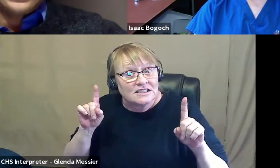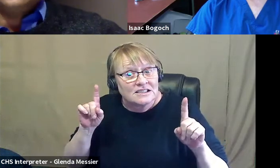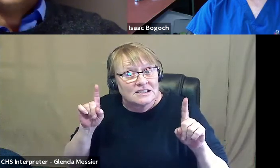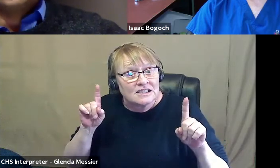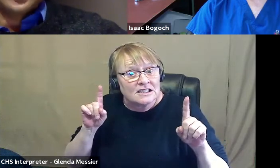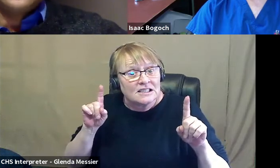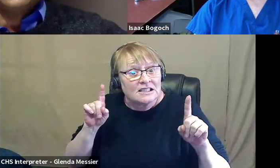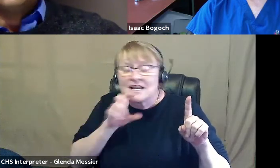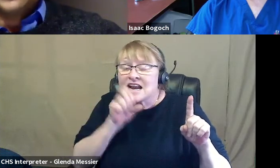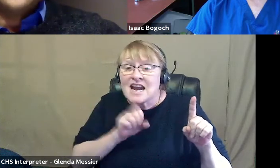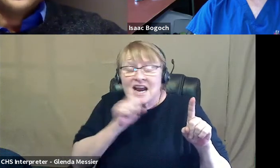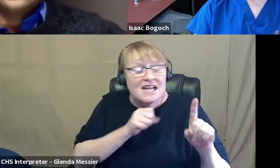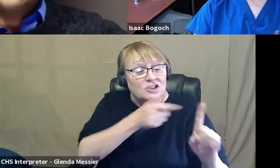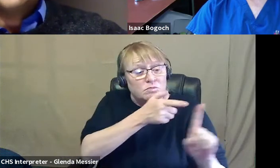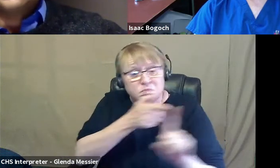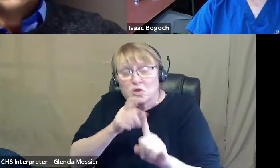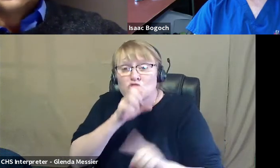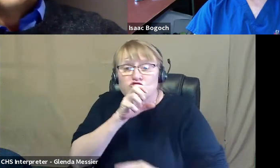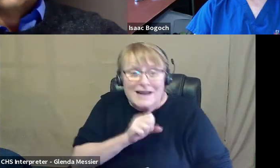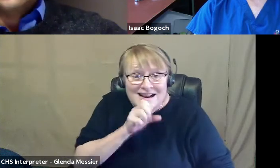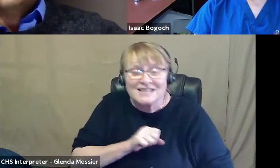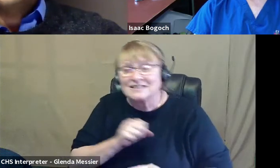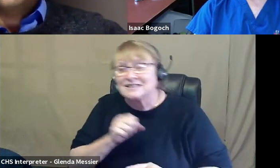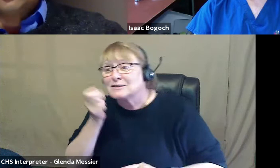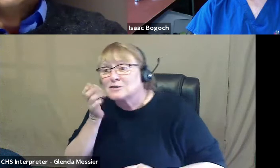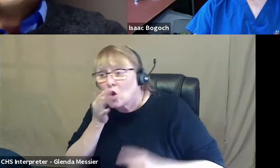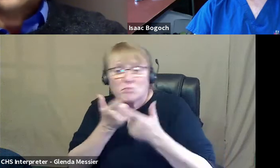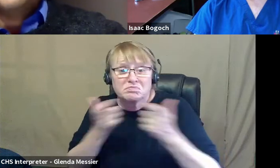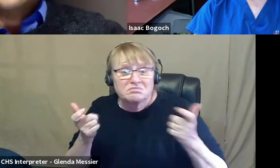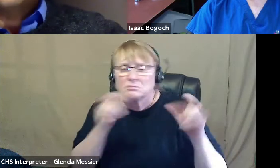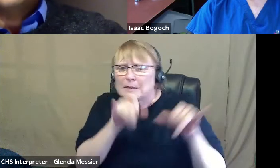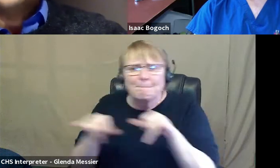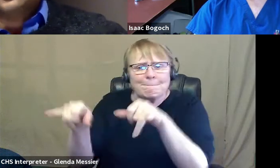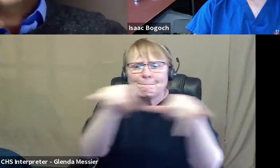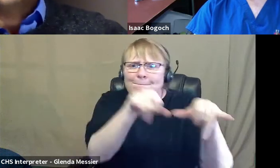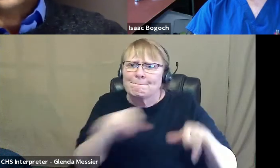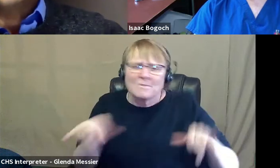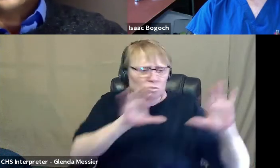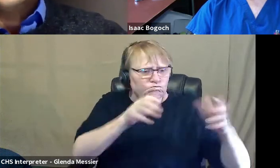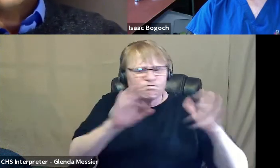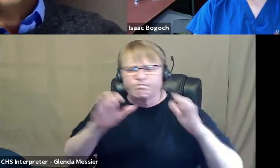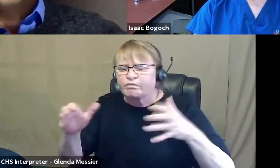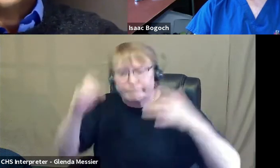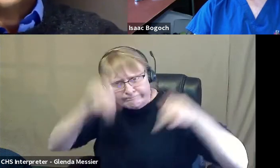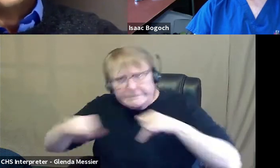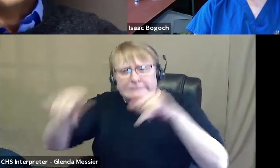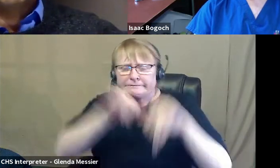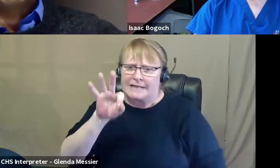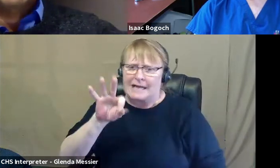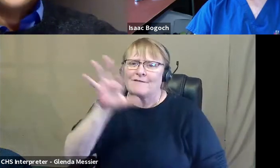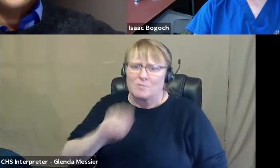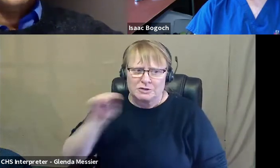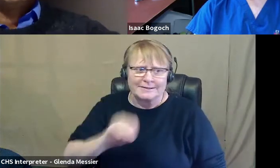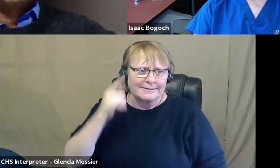across age, gender, race, and ethnicity. So it worked in all those subcategories just as well, 95%